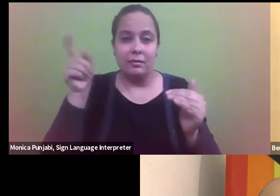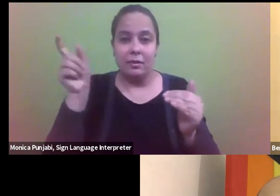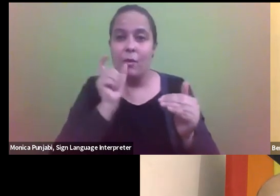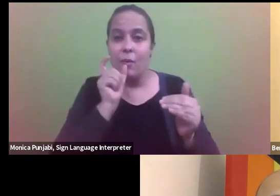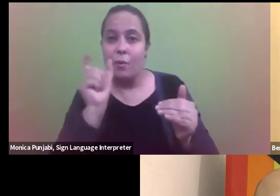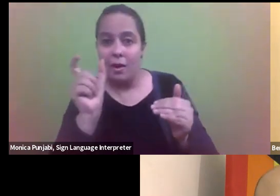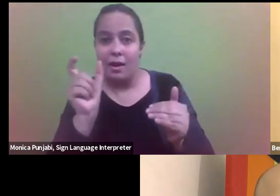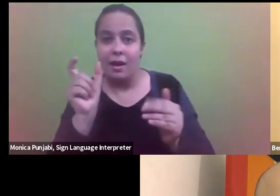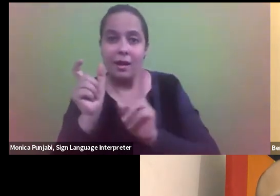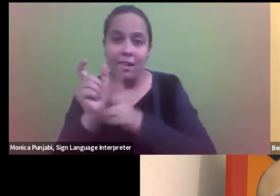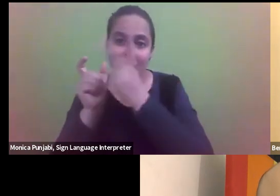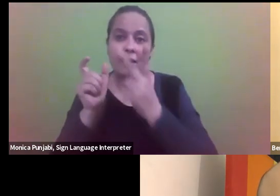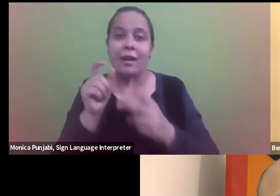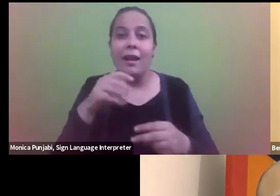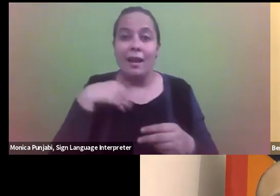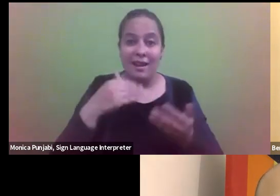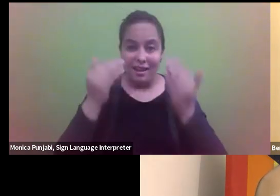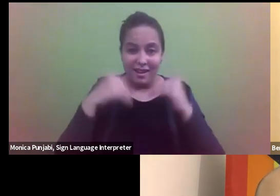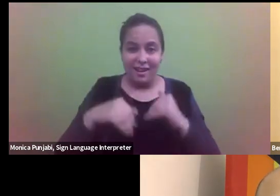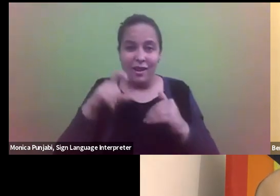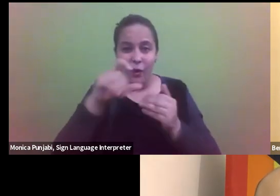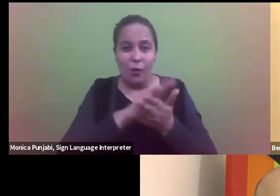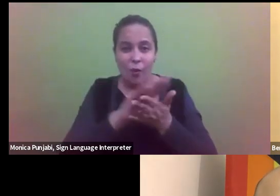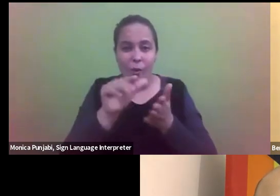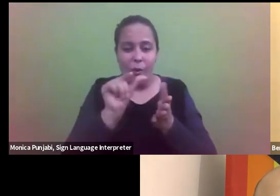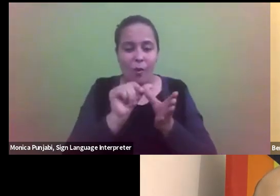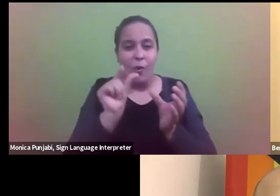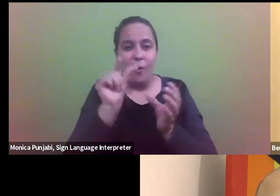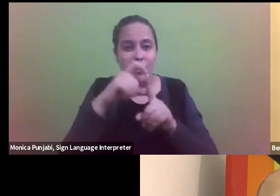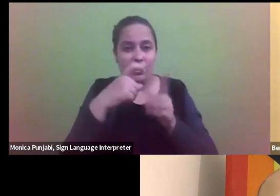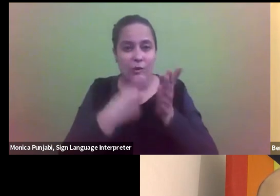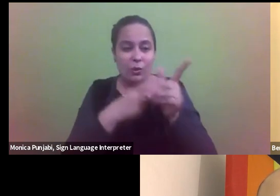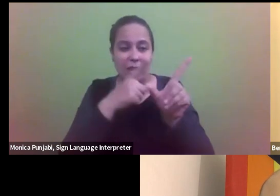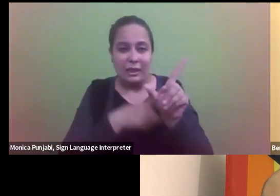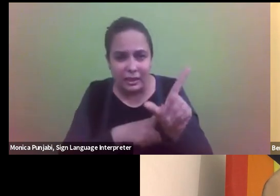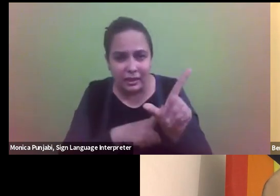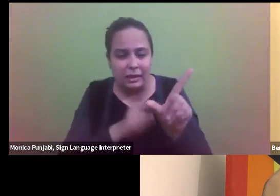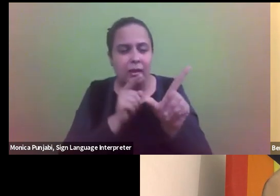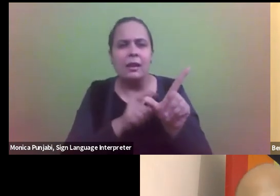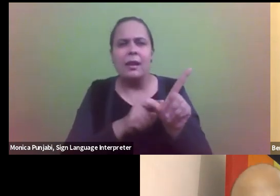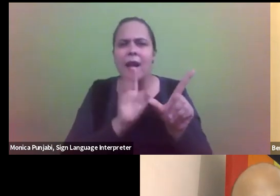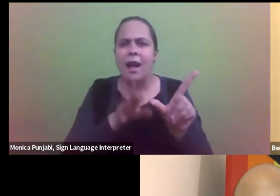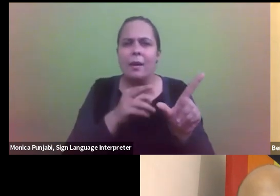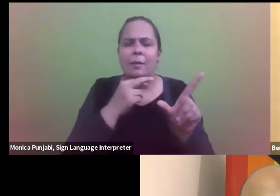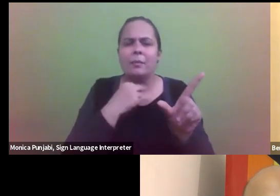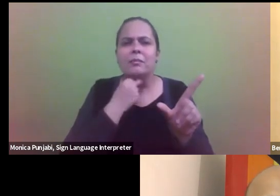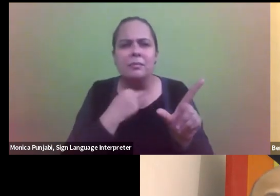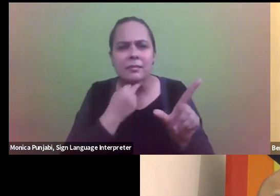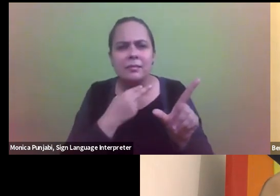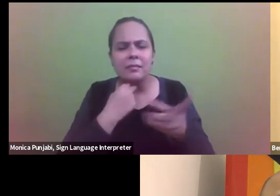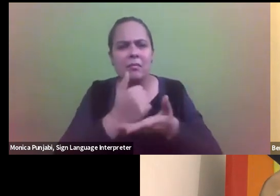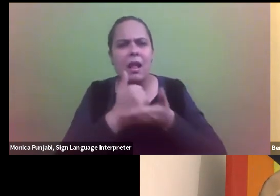So, and Ram is a god in Hinduism. So they either prefix or suffix it.